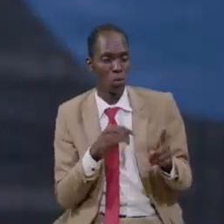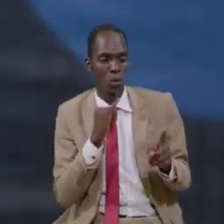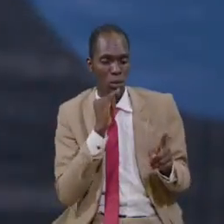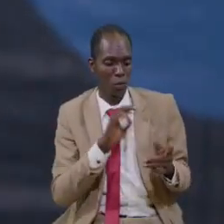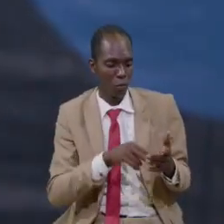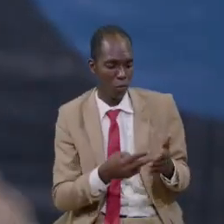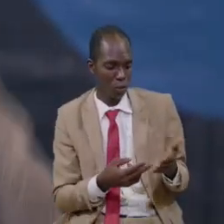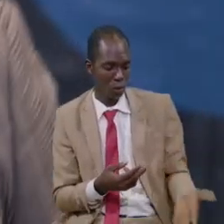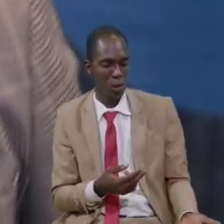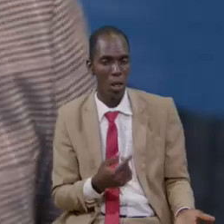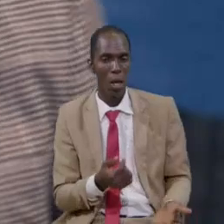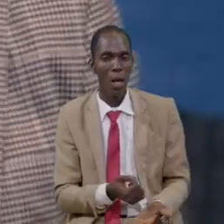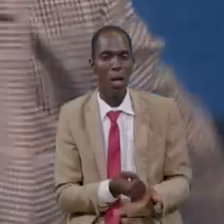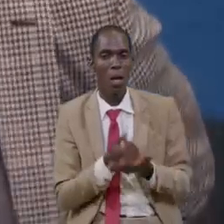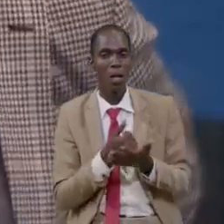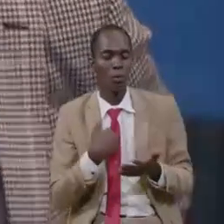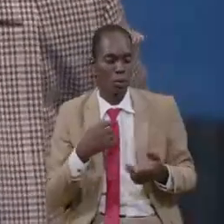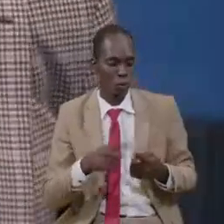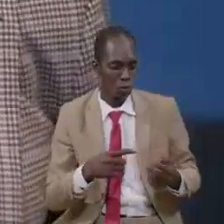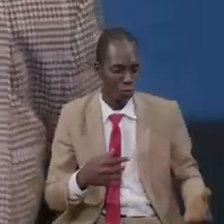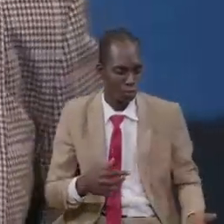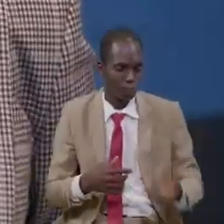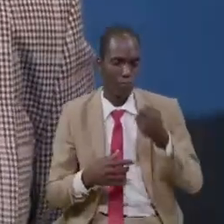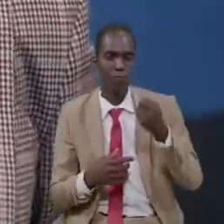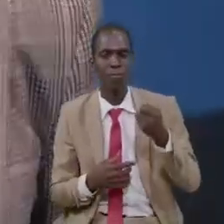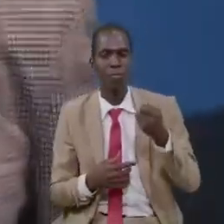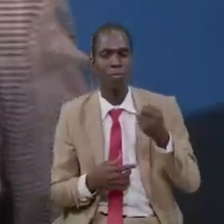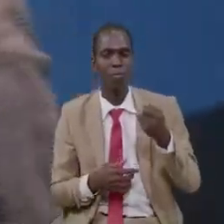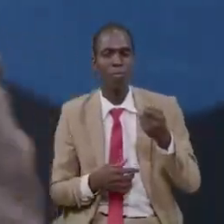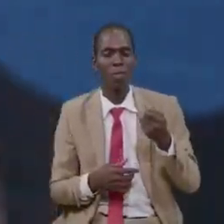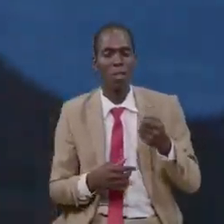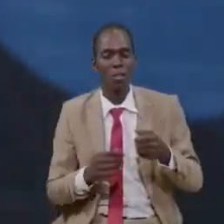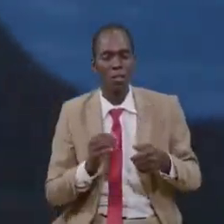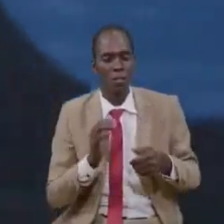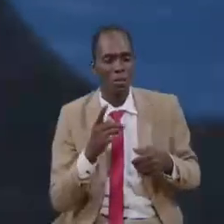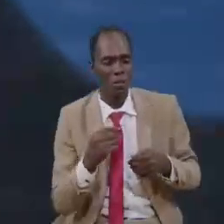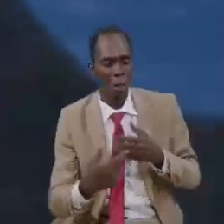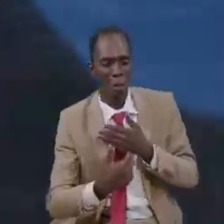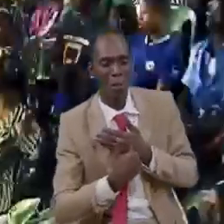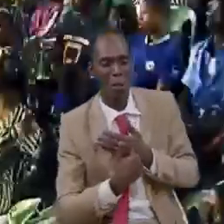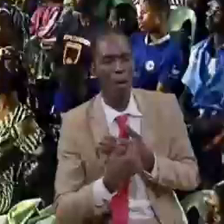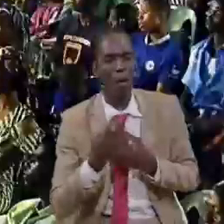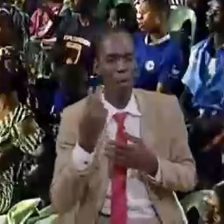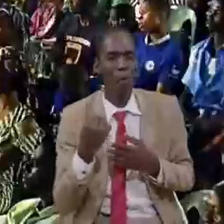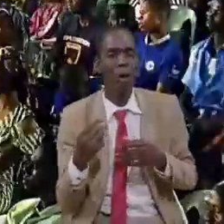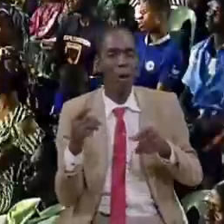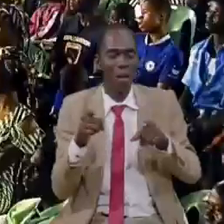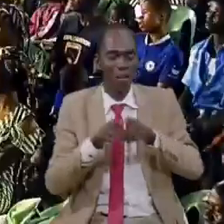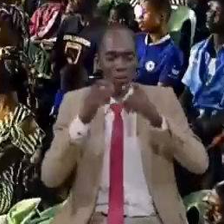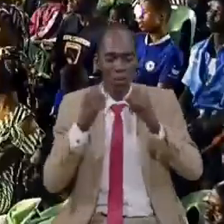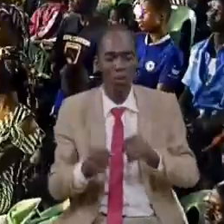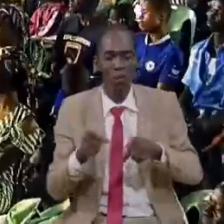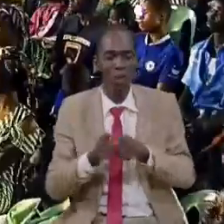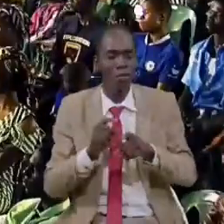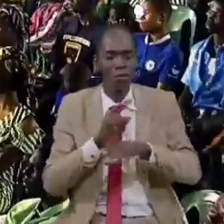me take this. His back was still as it used to be. Your